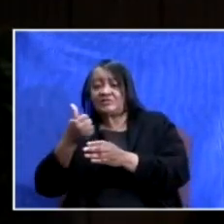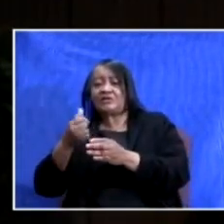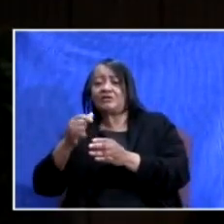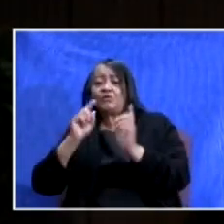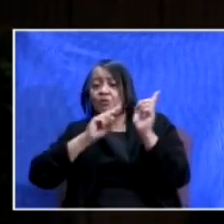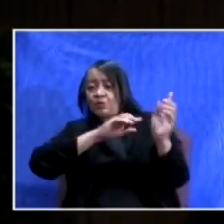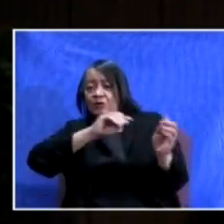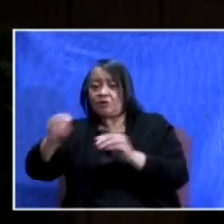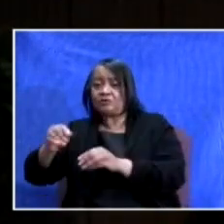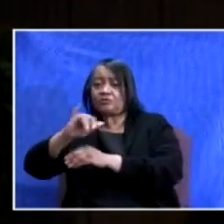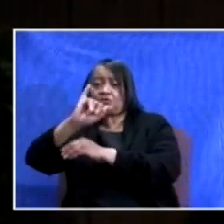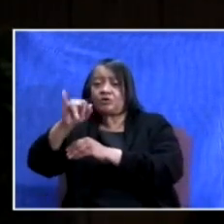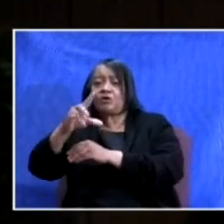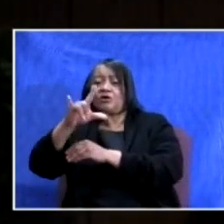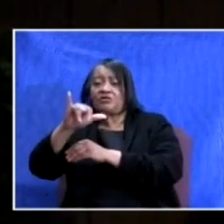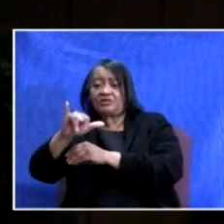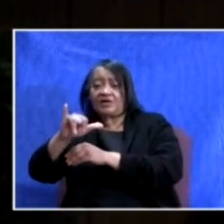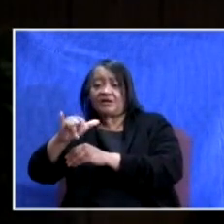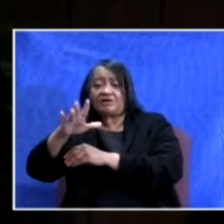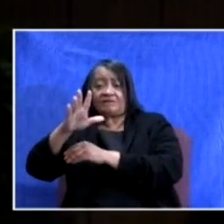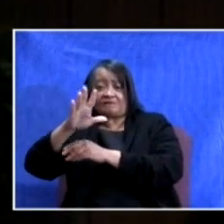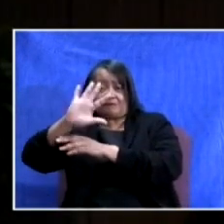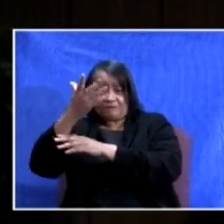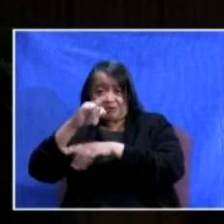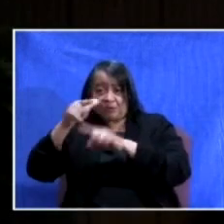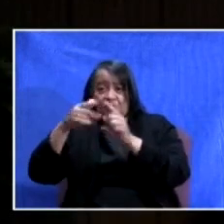that's when he gave the speech.